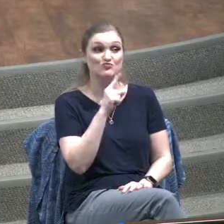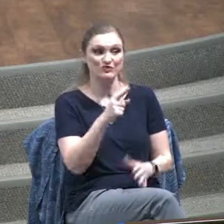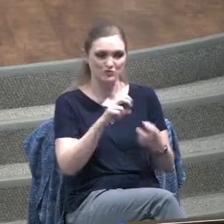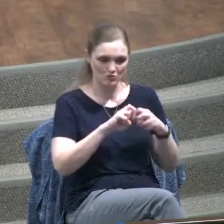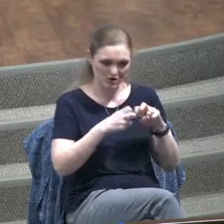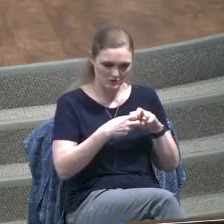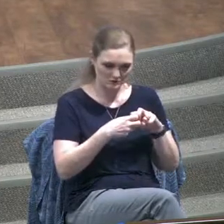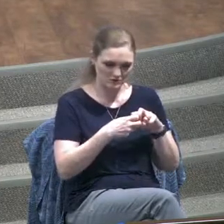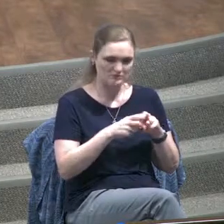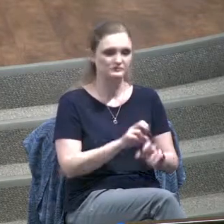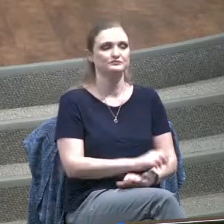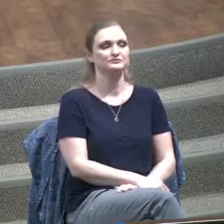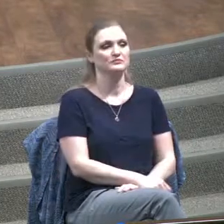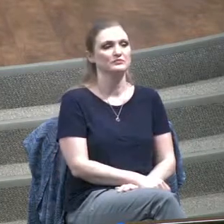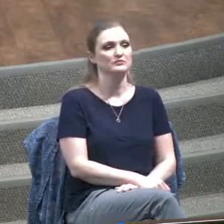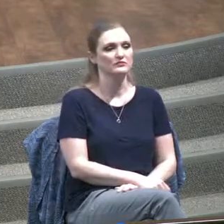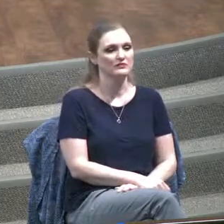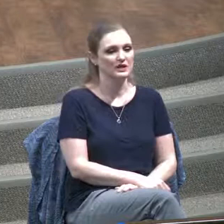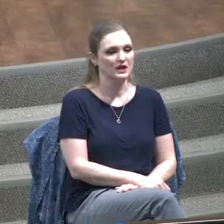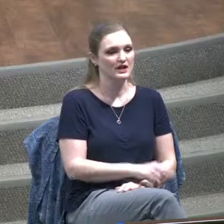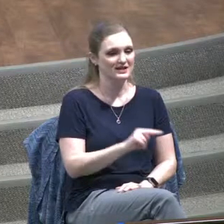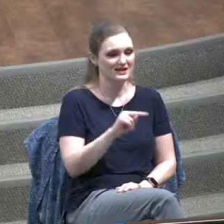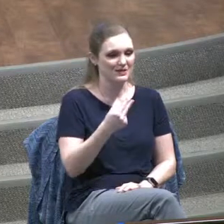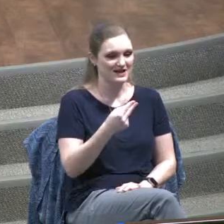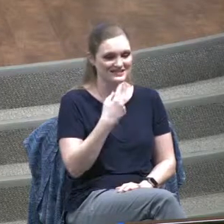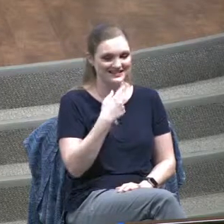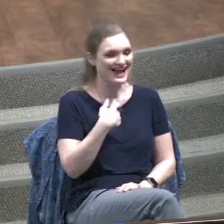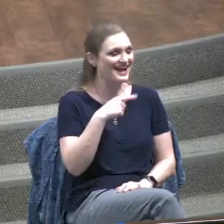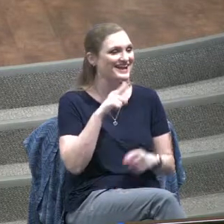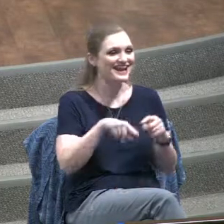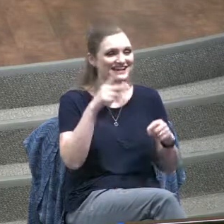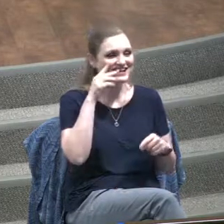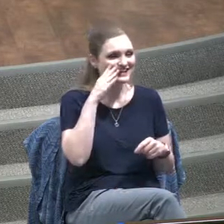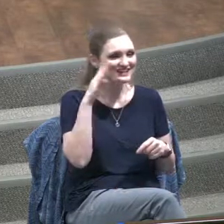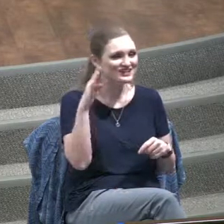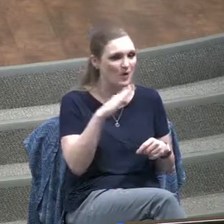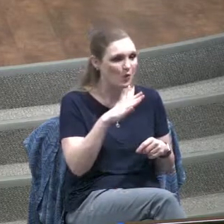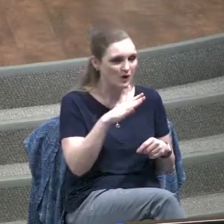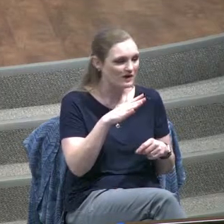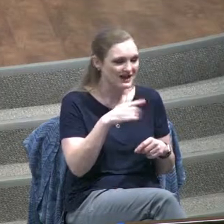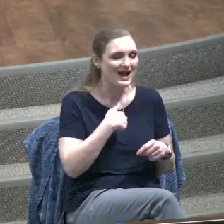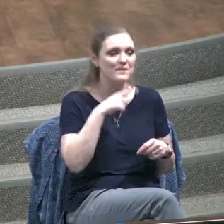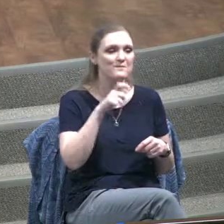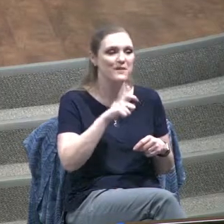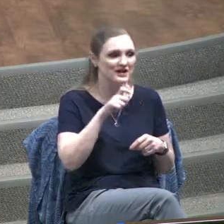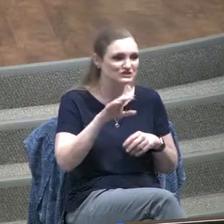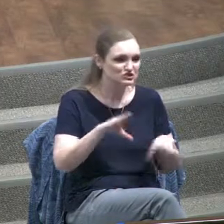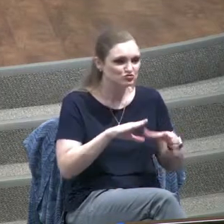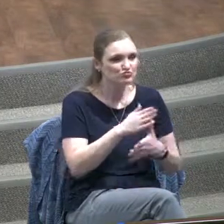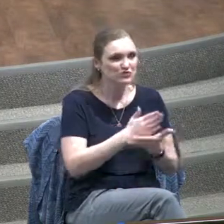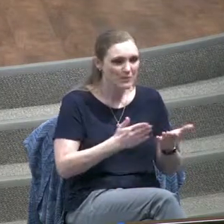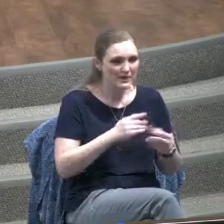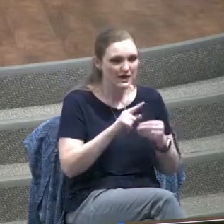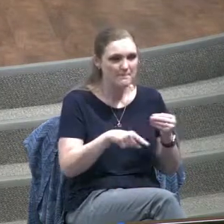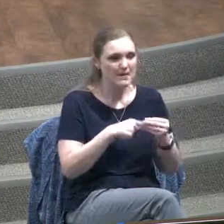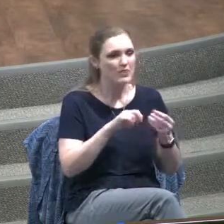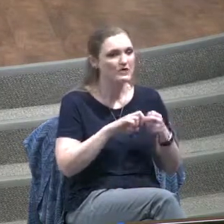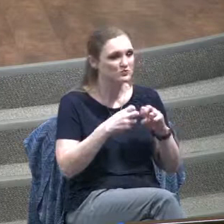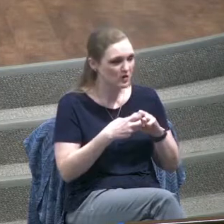problem. I just can't ignore it. I've got to do something about it.